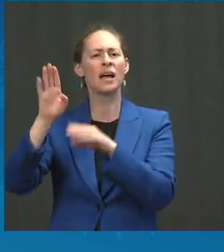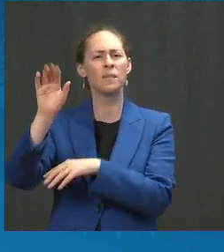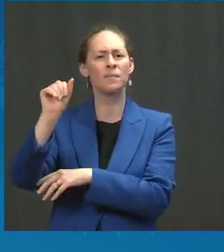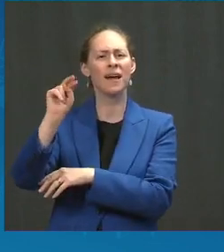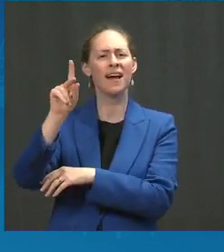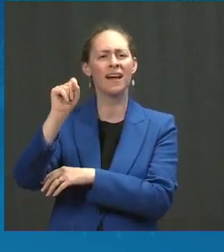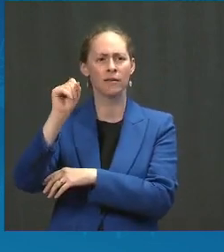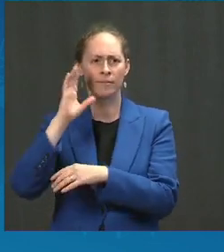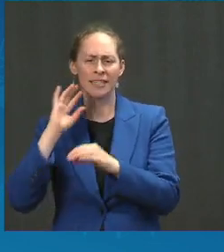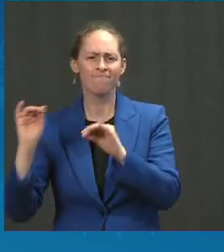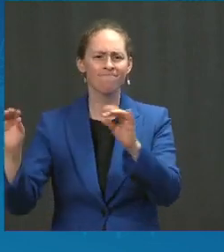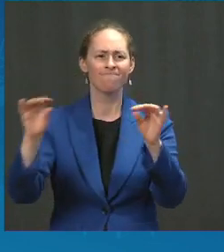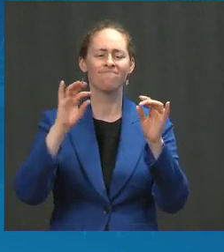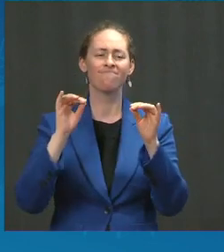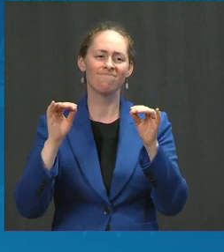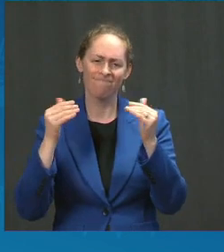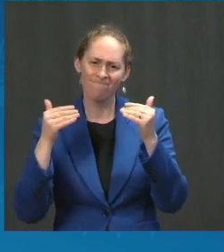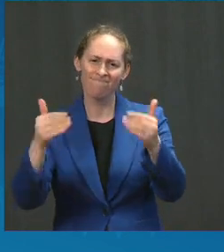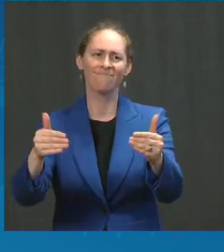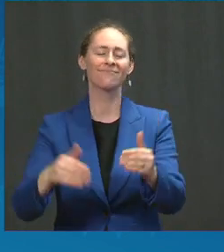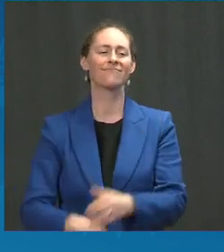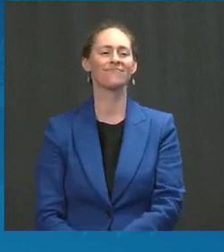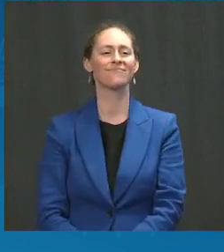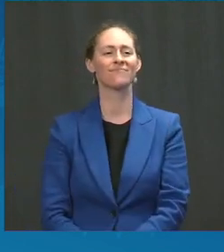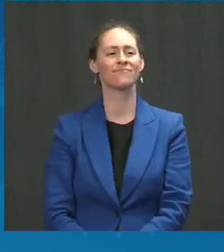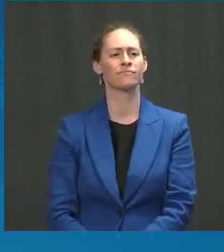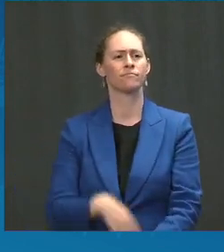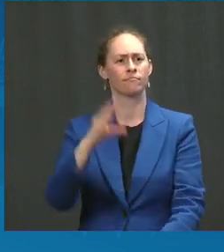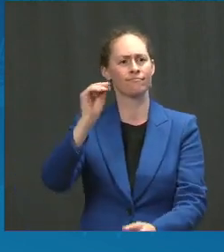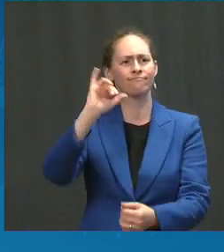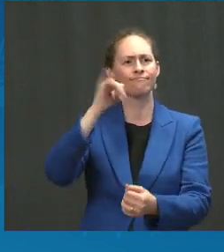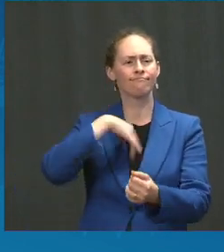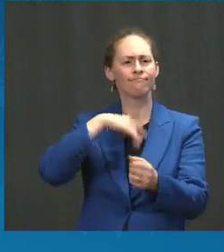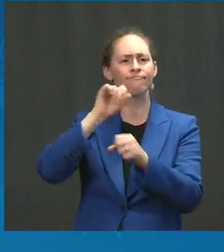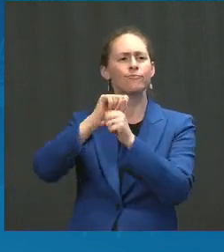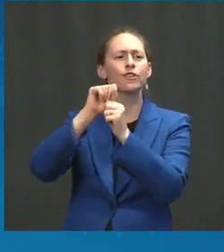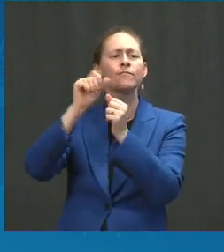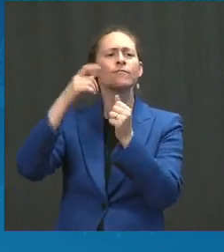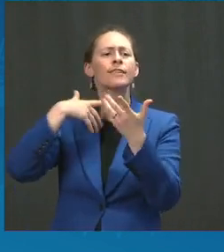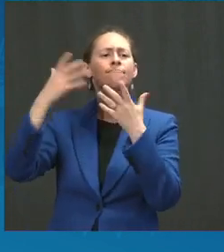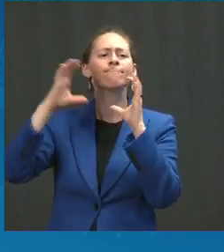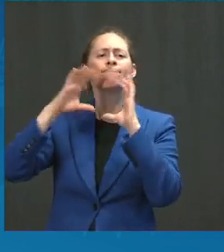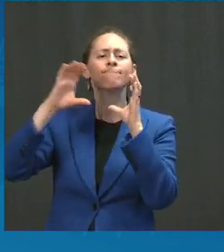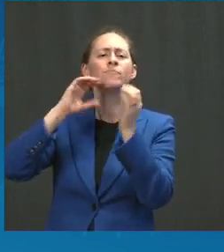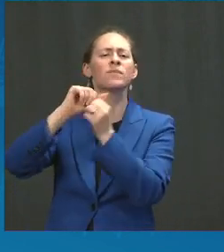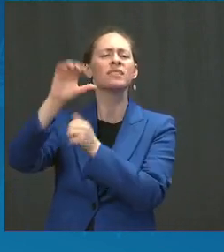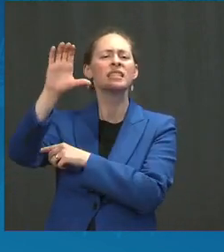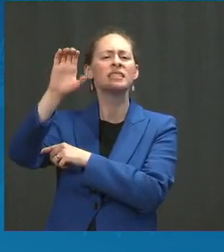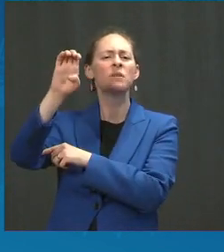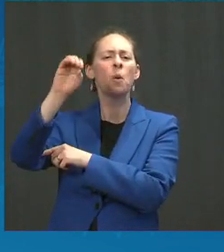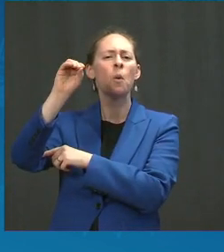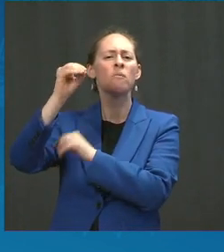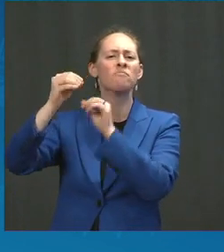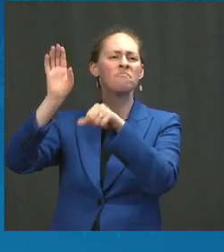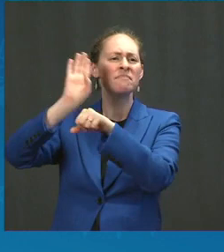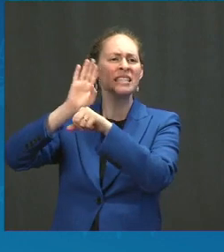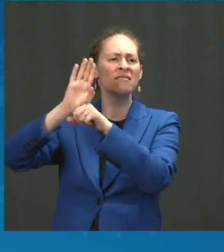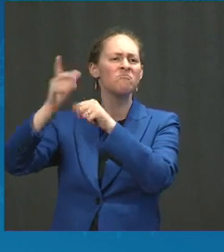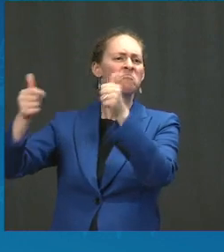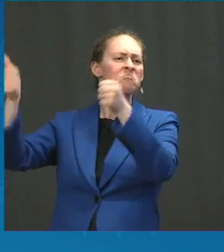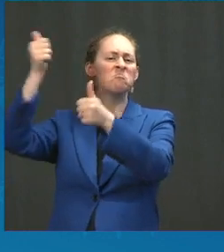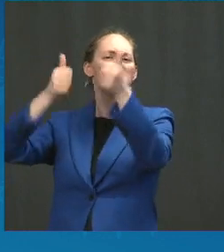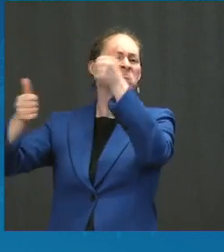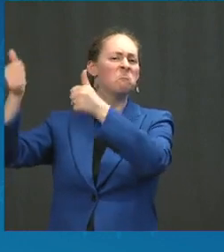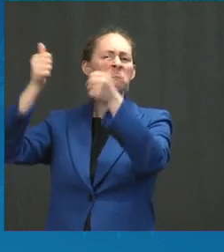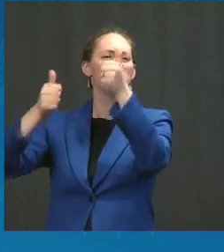the big corporations like JP Morgan and Bank of America, to talk with them as I've been about not only what they can and